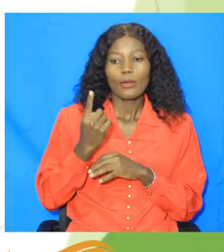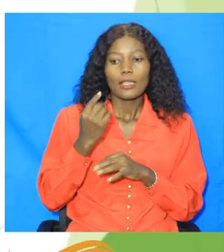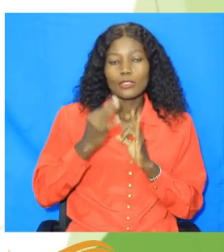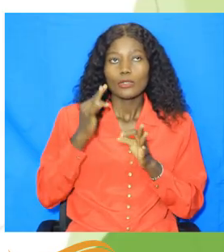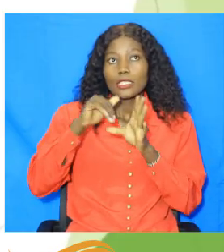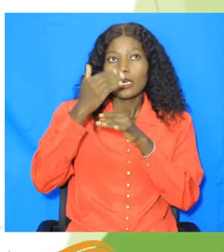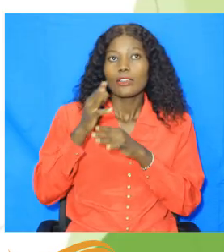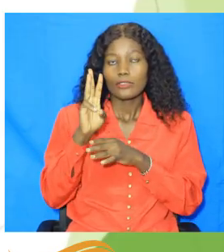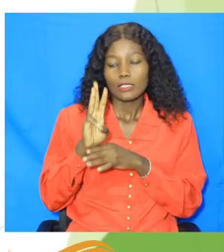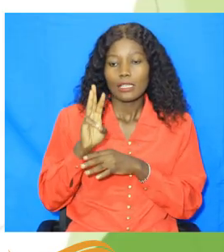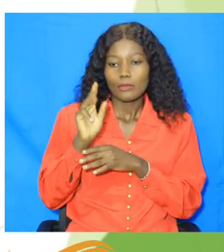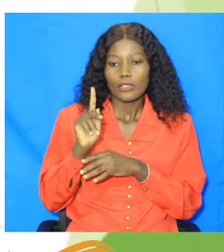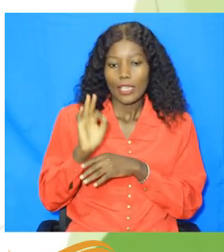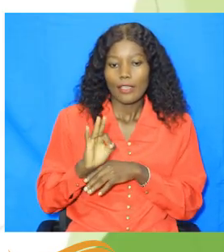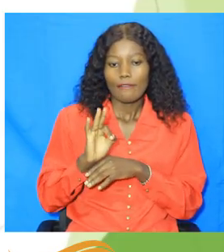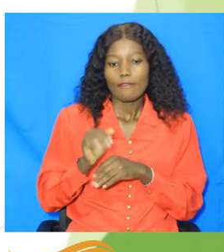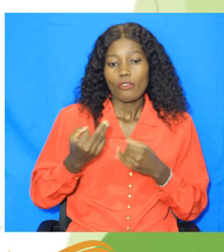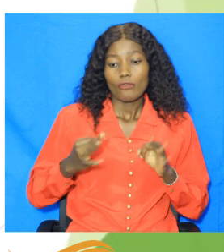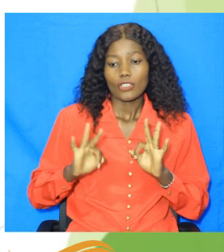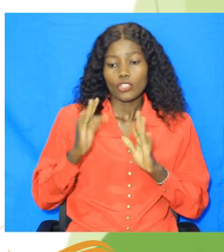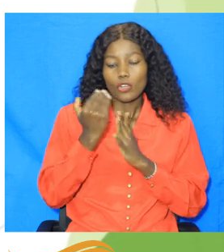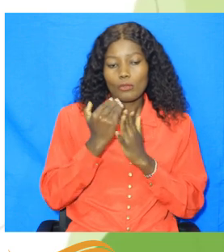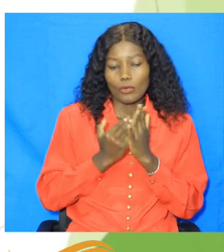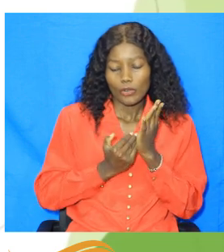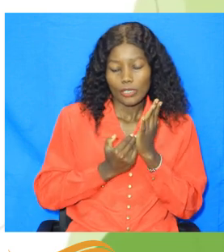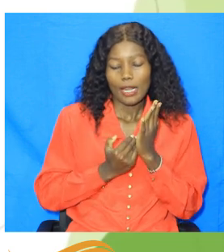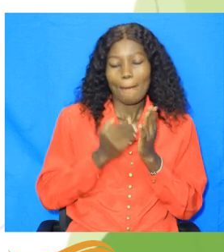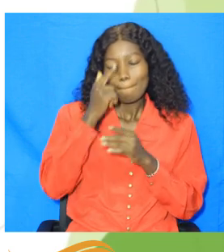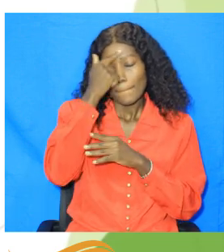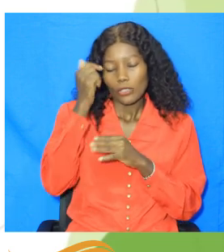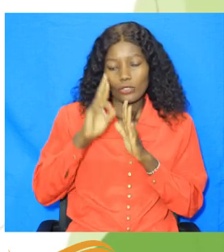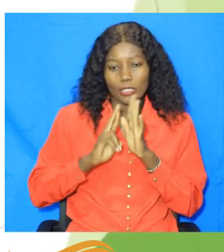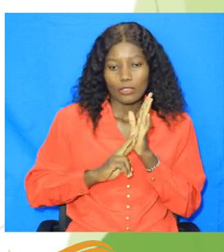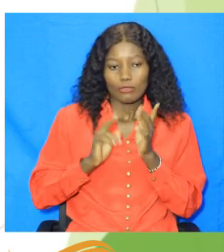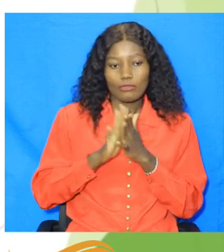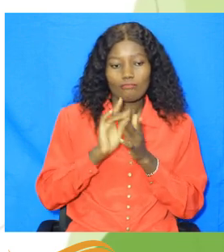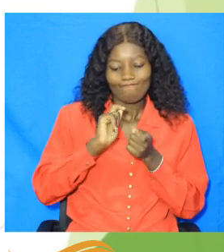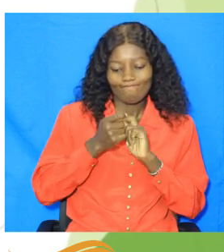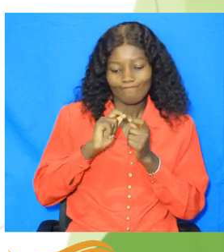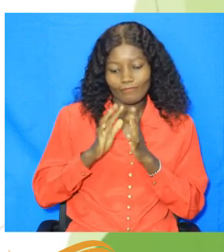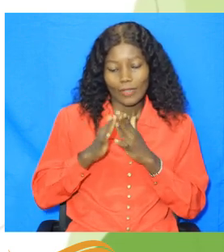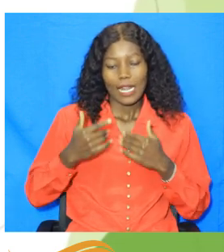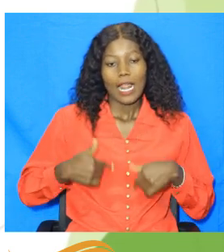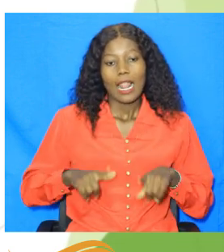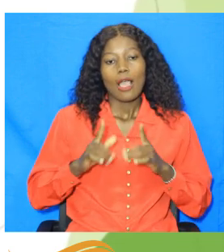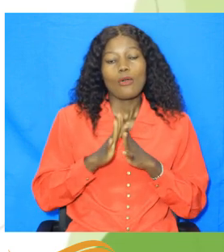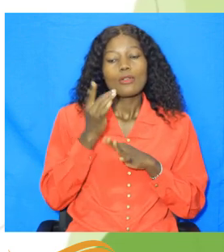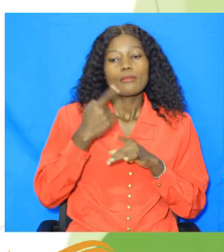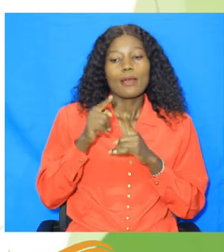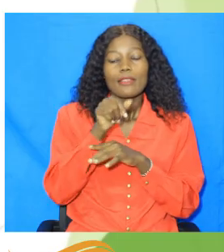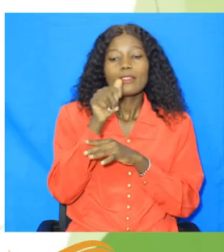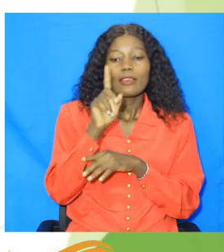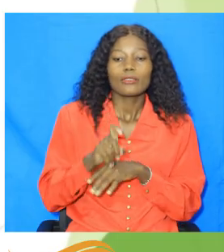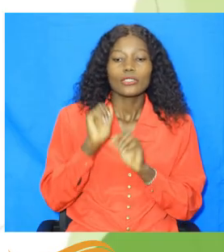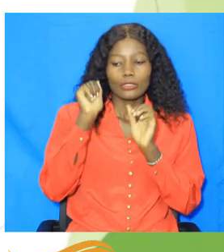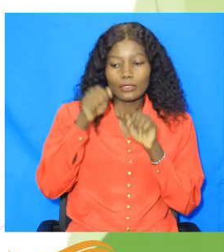outside the WKF official program, but because the rules modifications are allowed. Thank you. Probably the other question can be